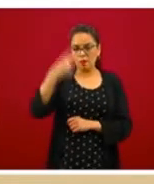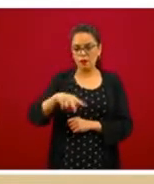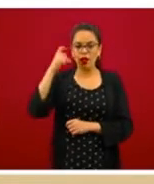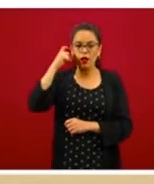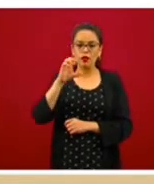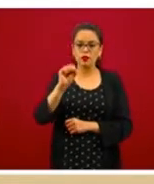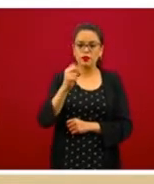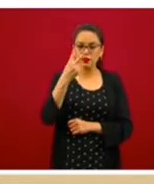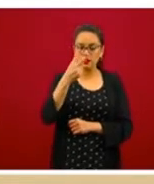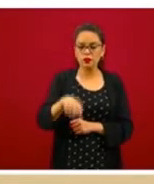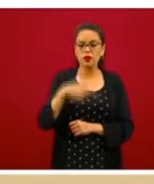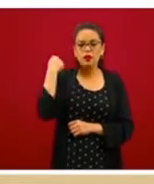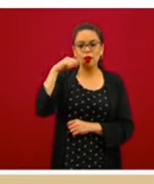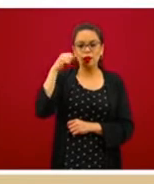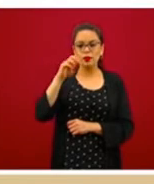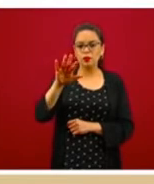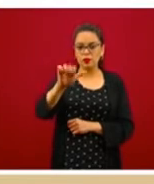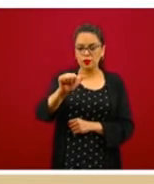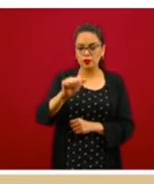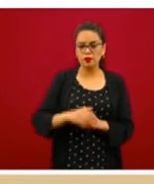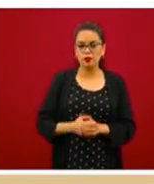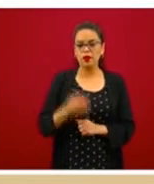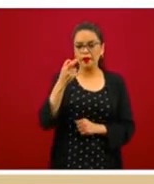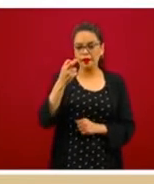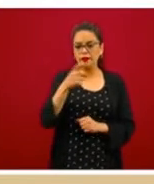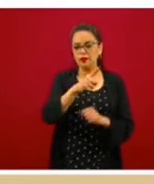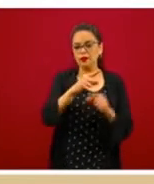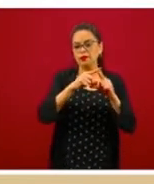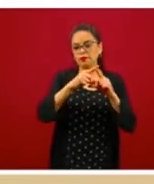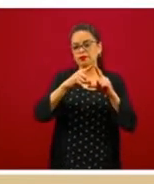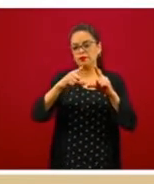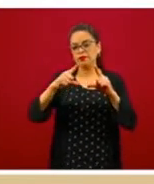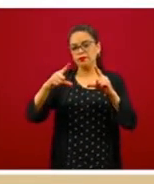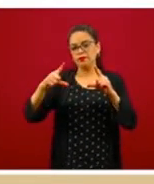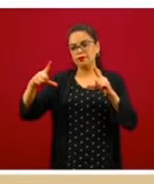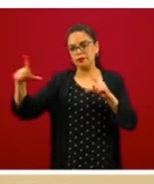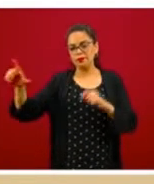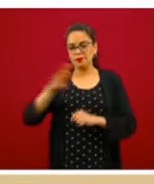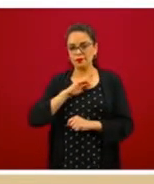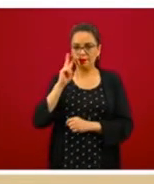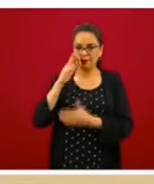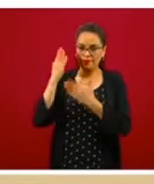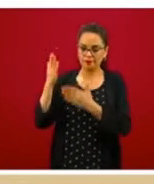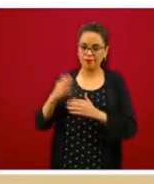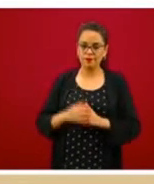gross view of the geographical distribution of the COVID hospitals.